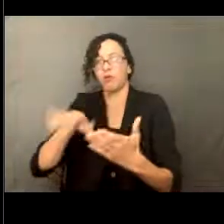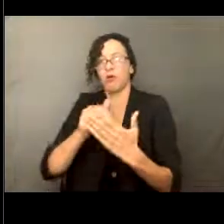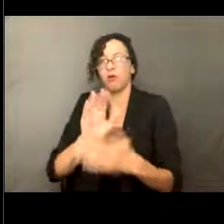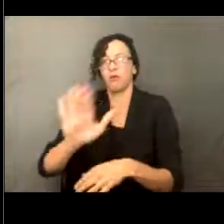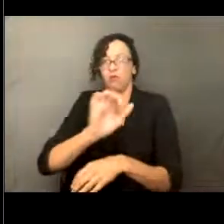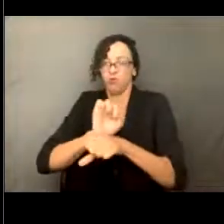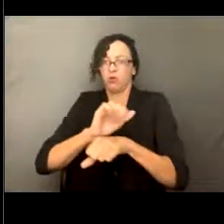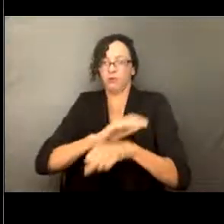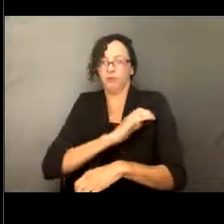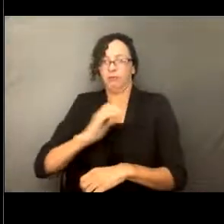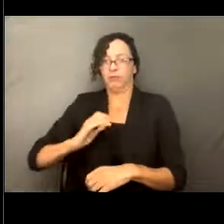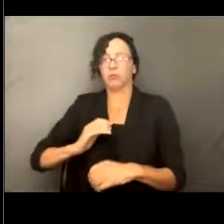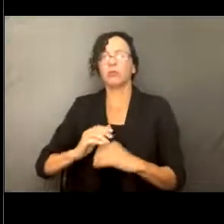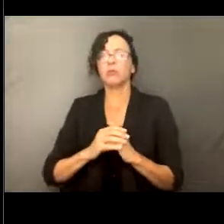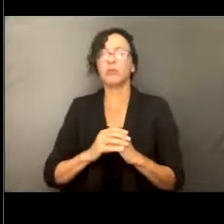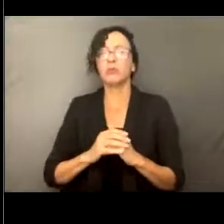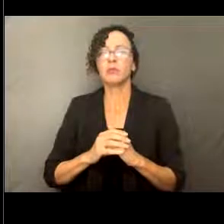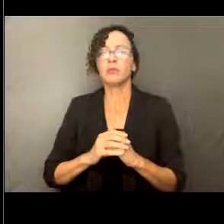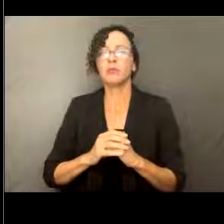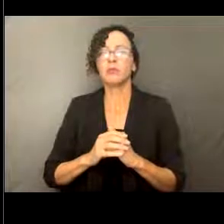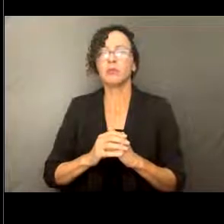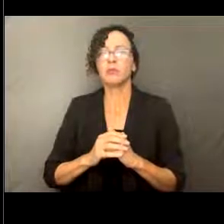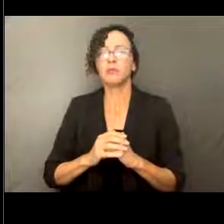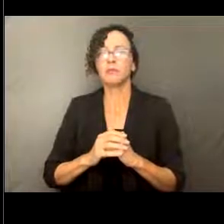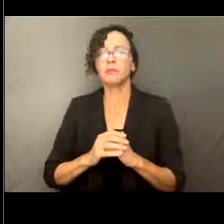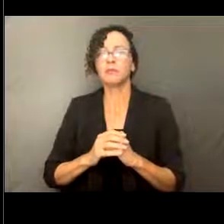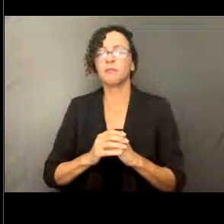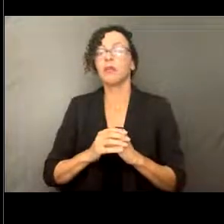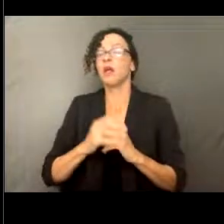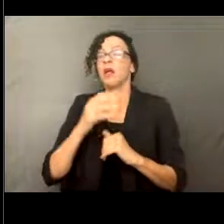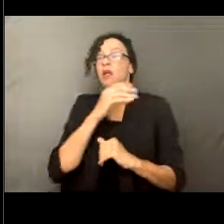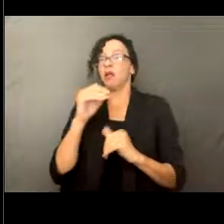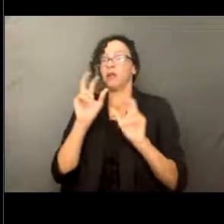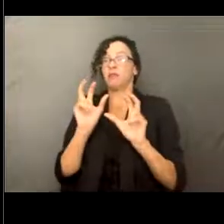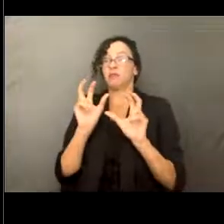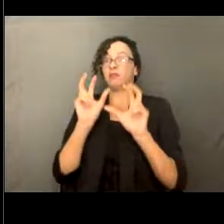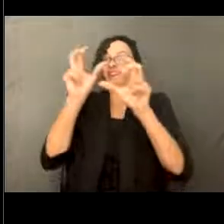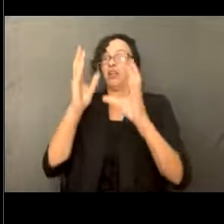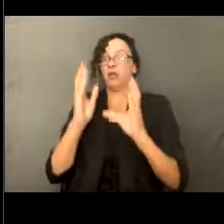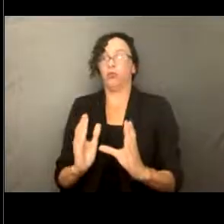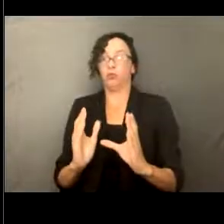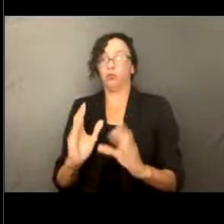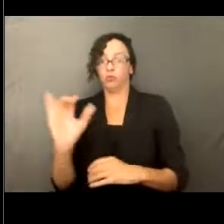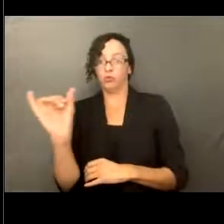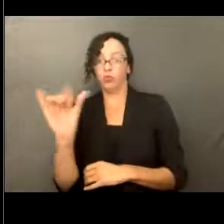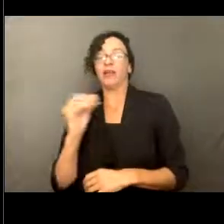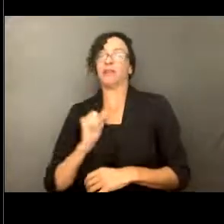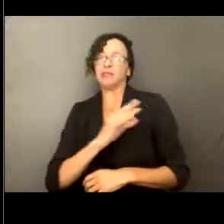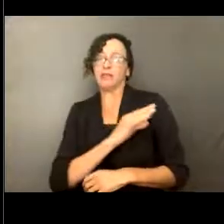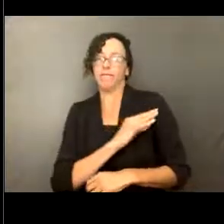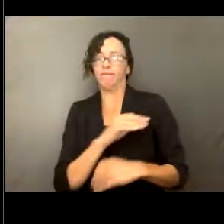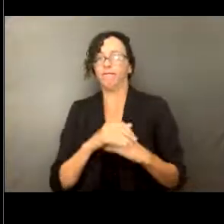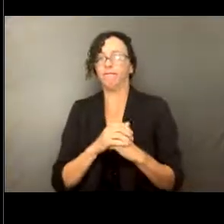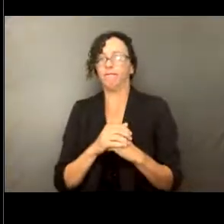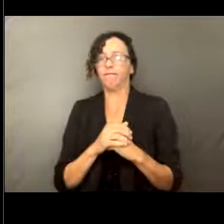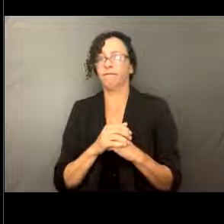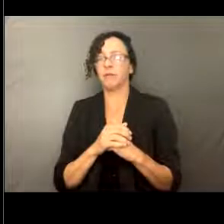commission, and staff as well, and stakeholders that are present today. With that, I would love to take